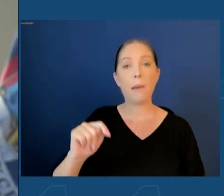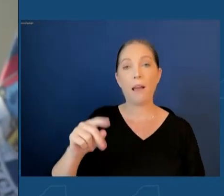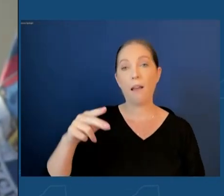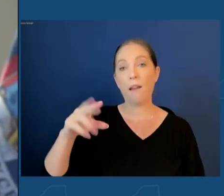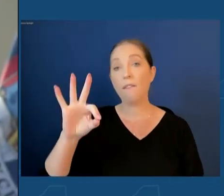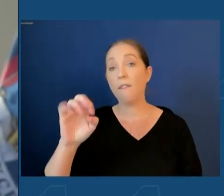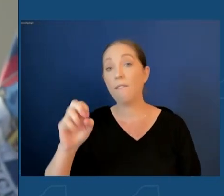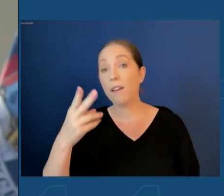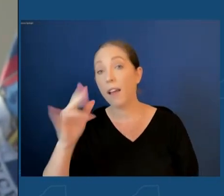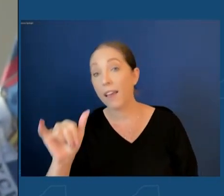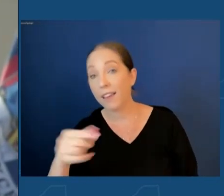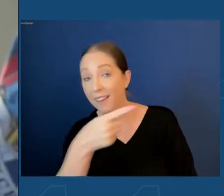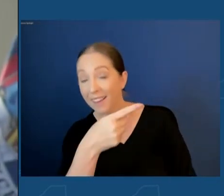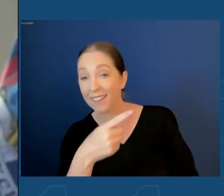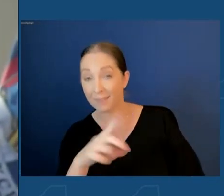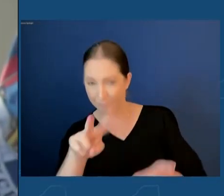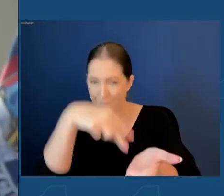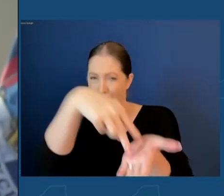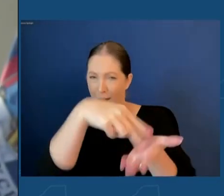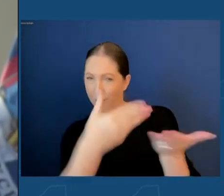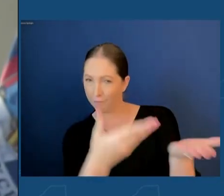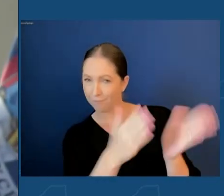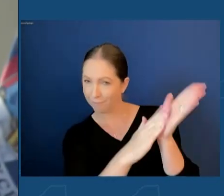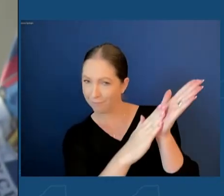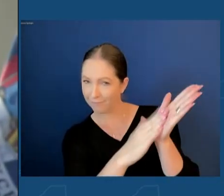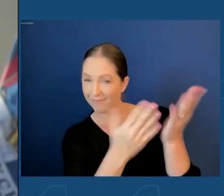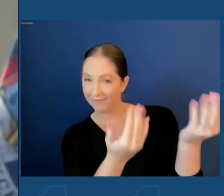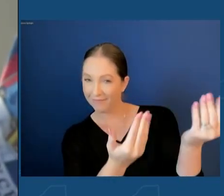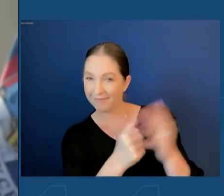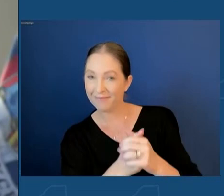a round of applause here for all of you. Senator,